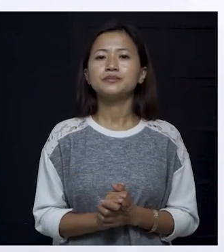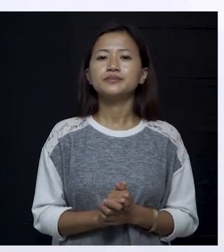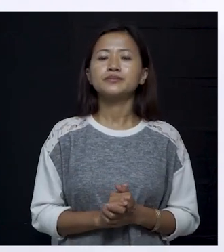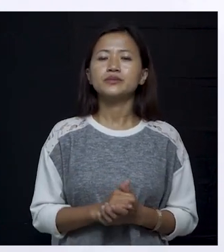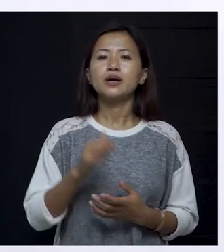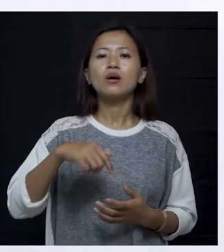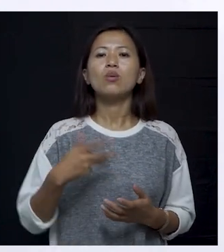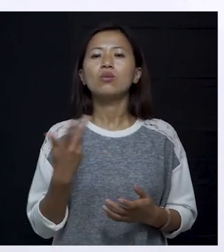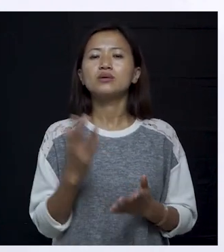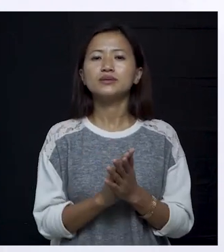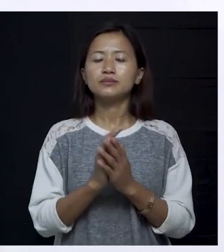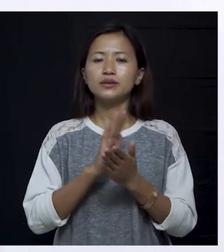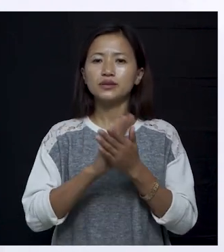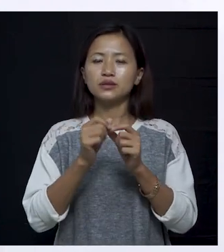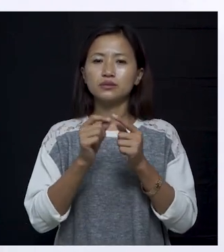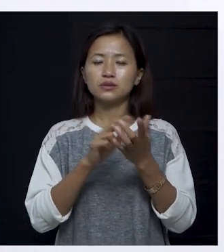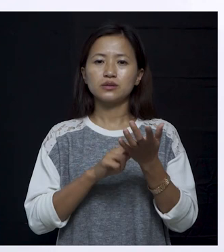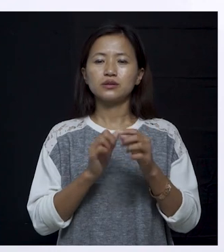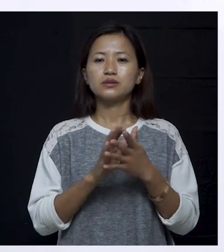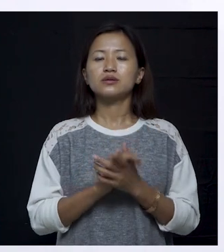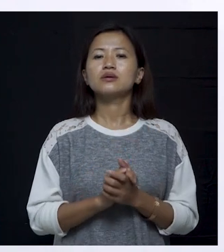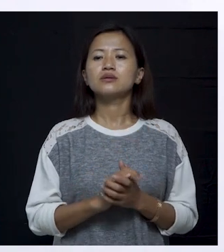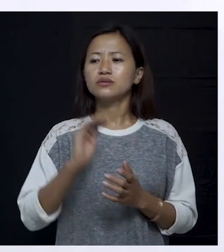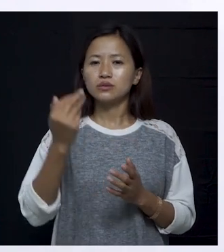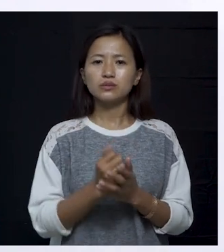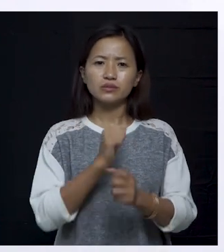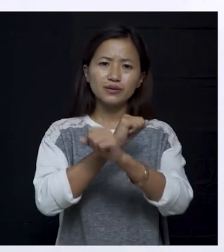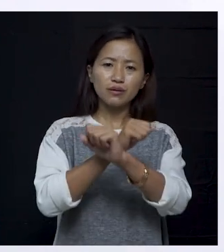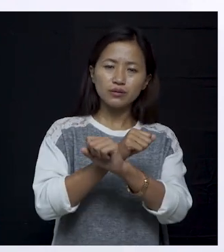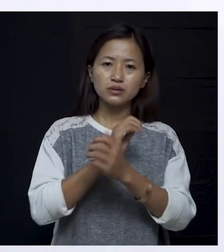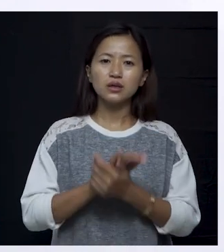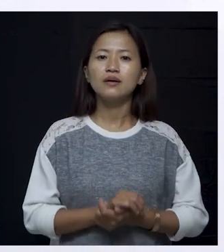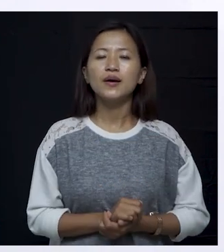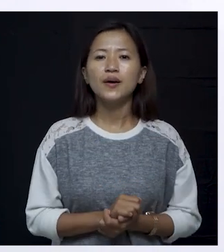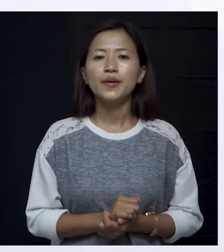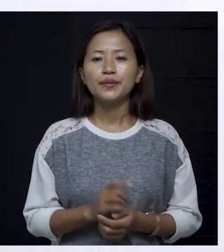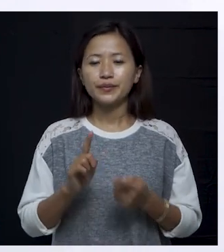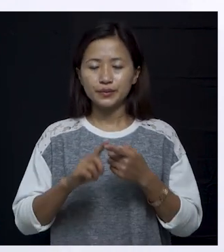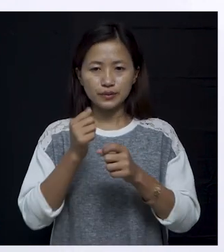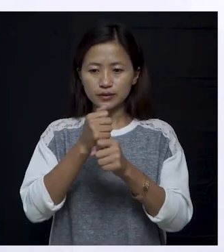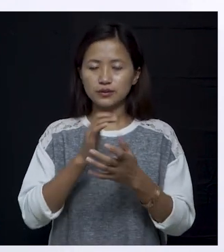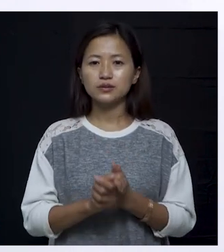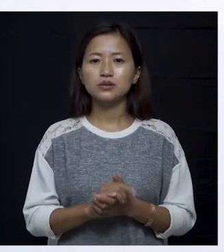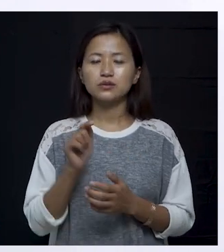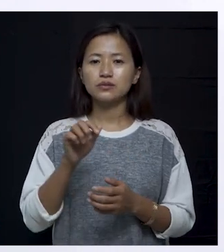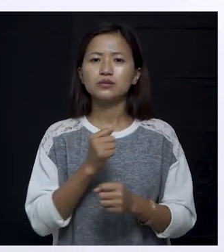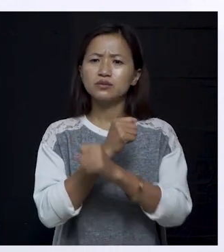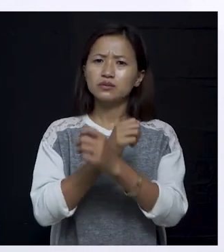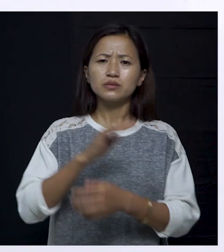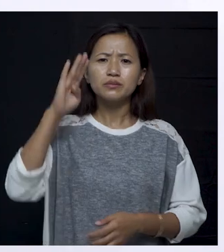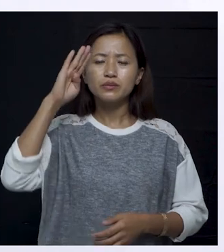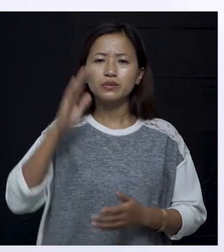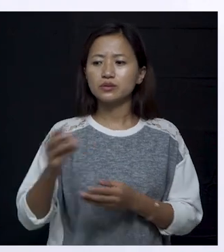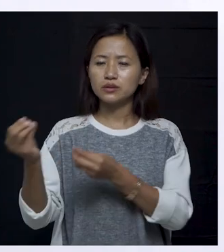here, what can happen is, okay, if someone has been arrested, okay, if, for example, you have been arrested by the police